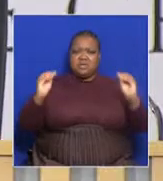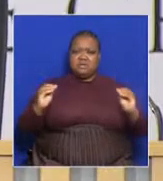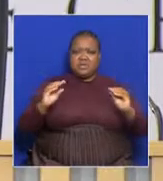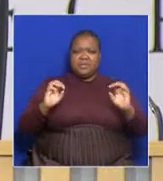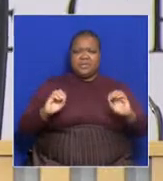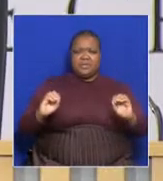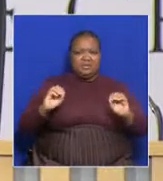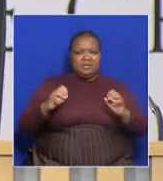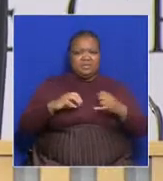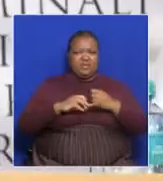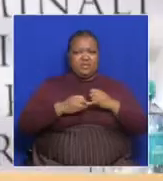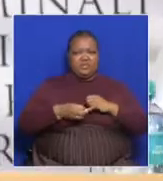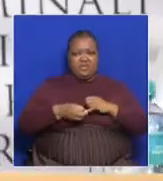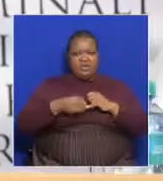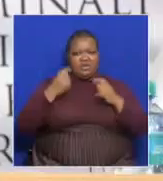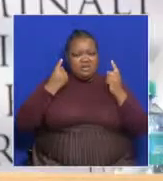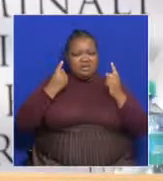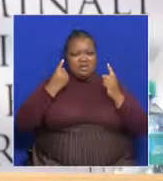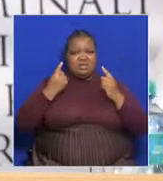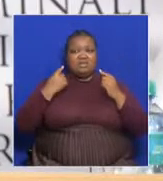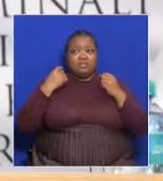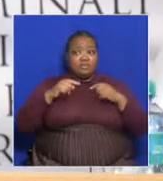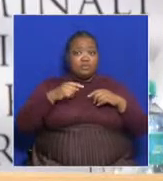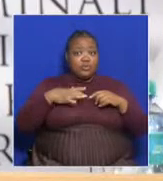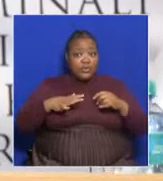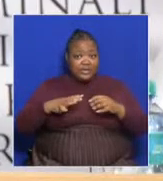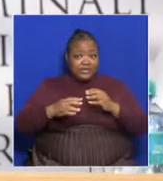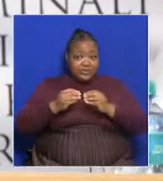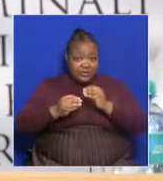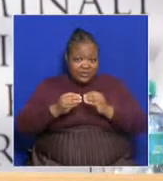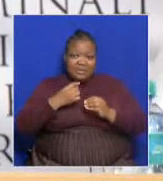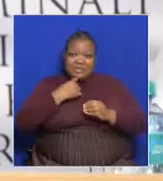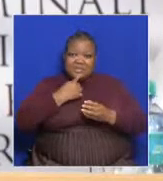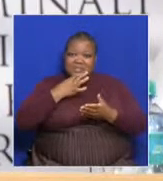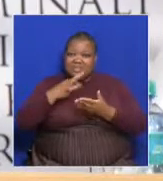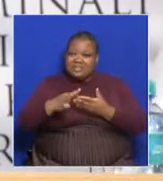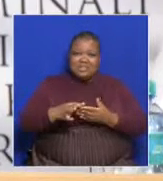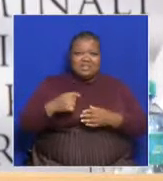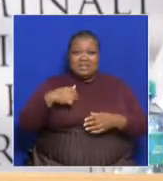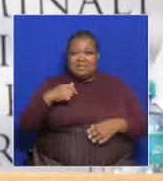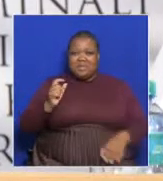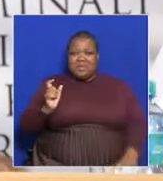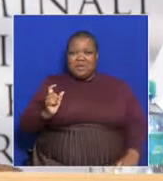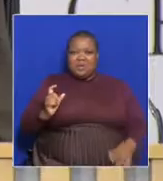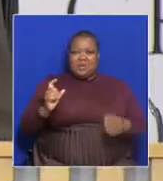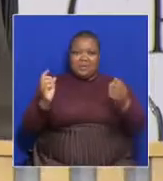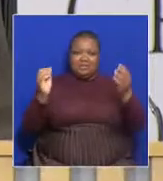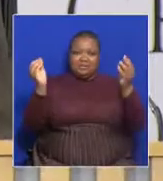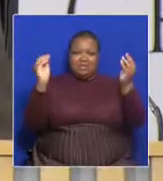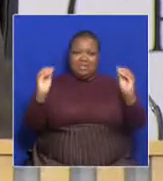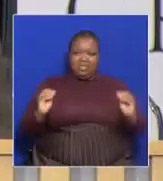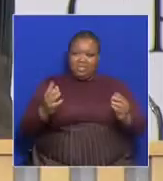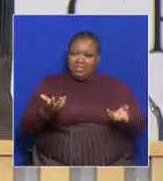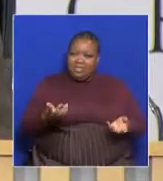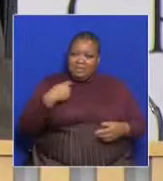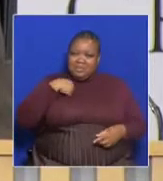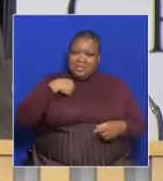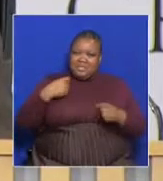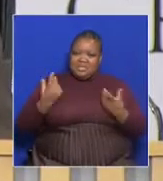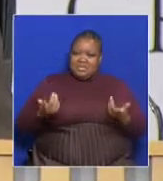mean by saying... It's one thing to want to correct it. It's another to suggest that I'm making the word up. Yeah, but Commissioner, I don't